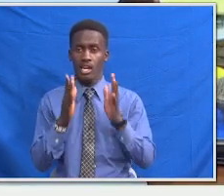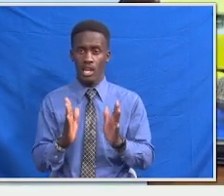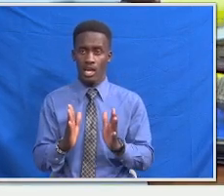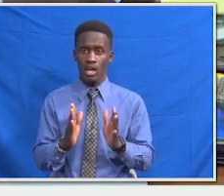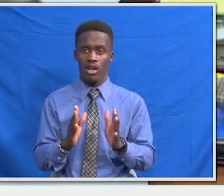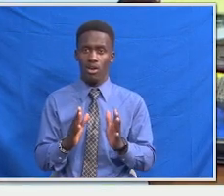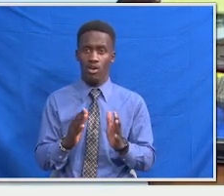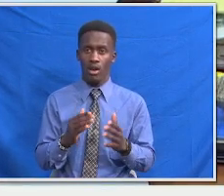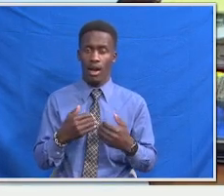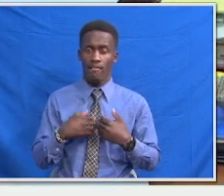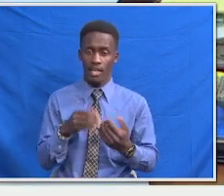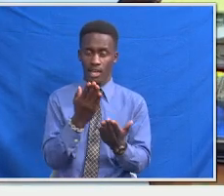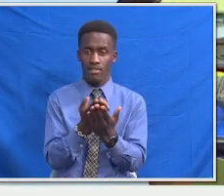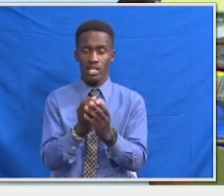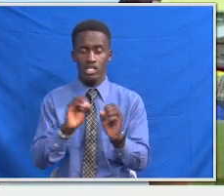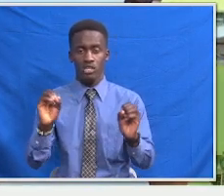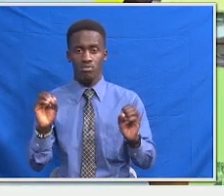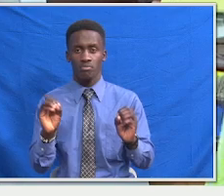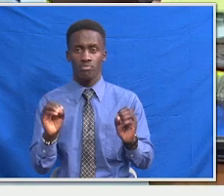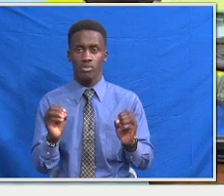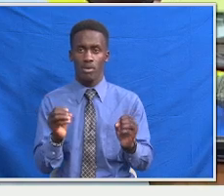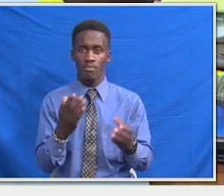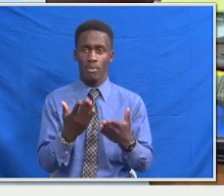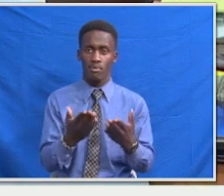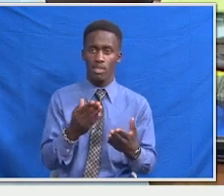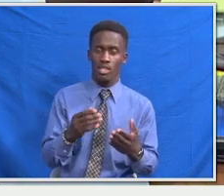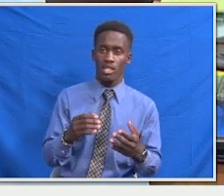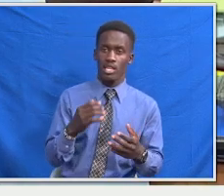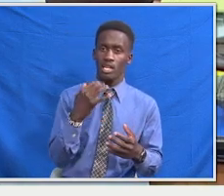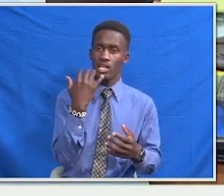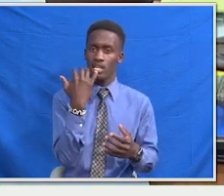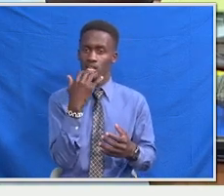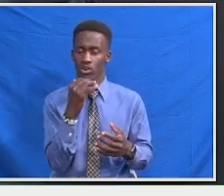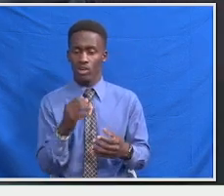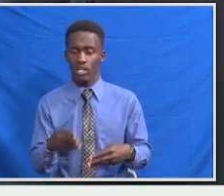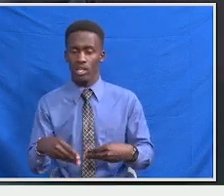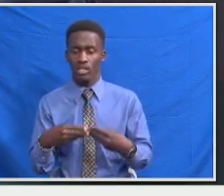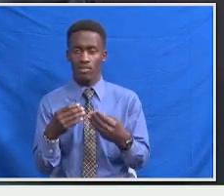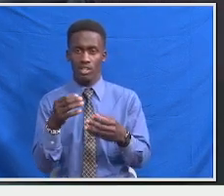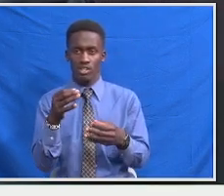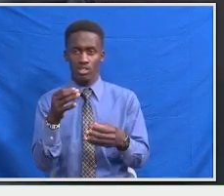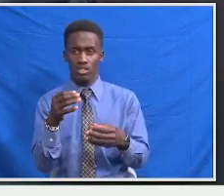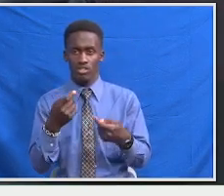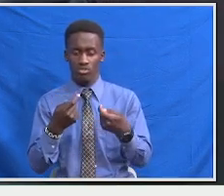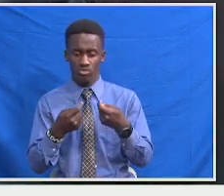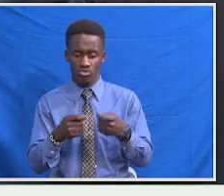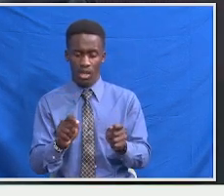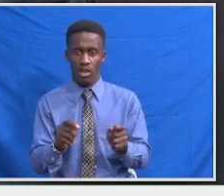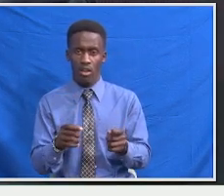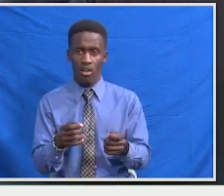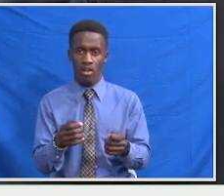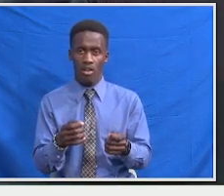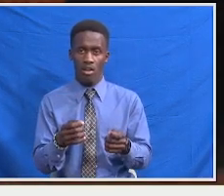Constitution, and whether the DP was accorded a fair trial, arguing the motion was rushed, contrary to the